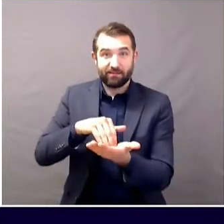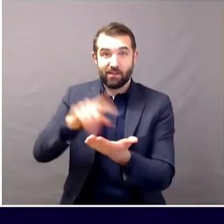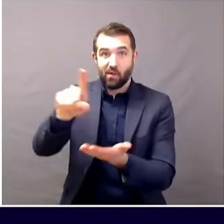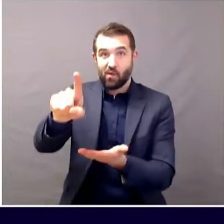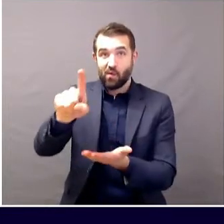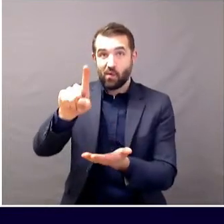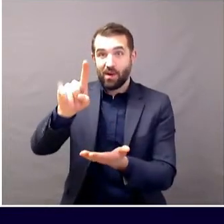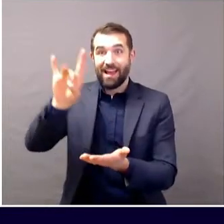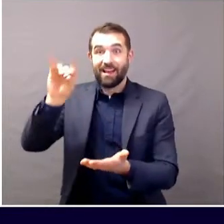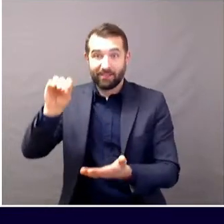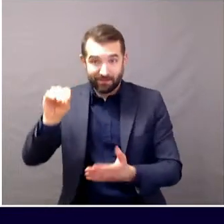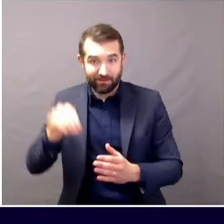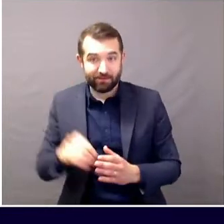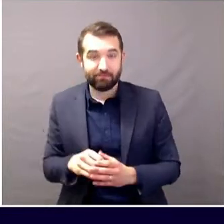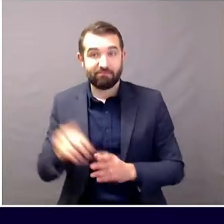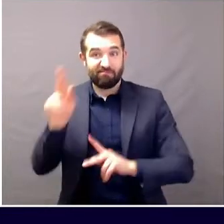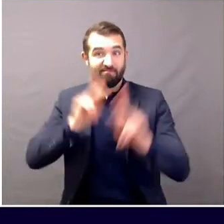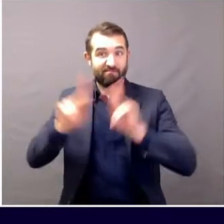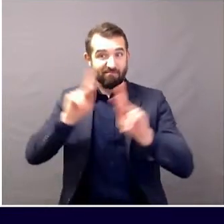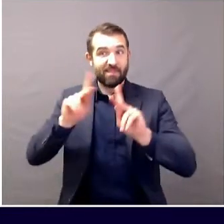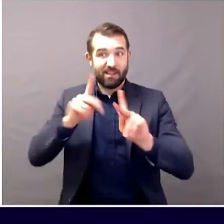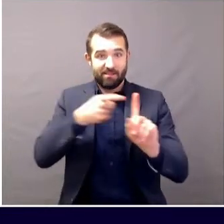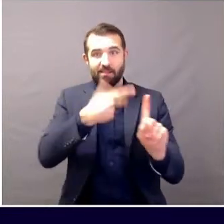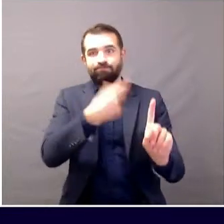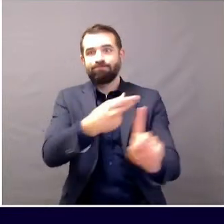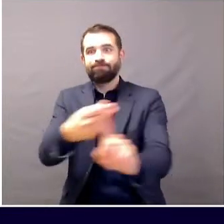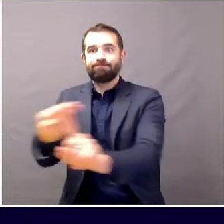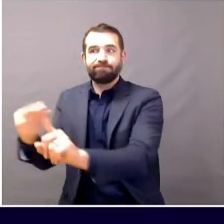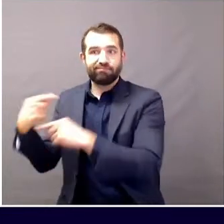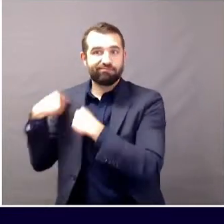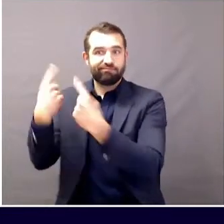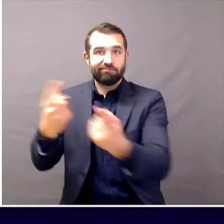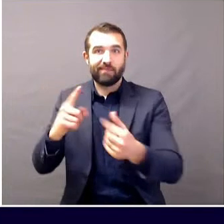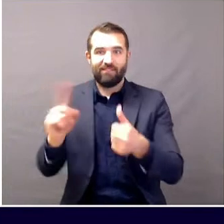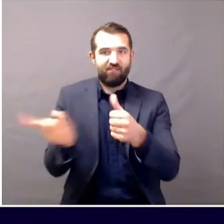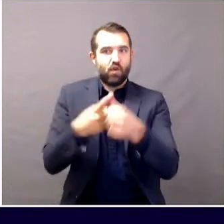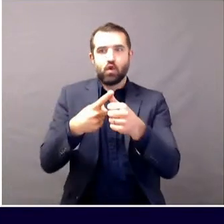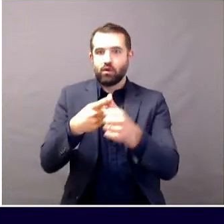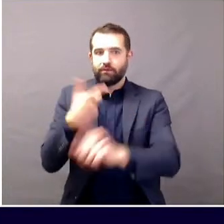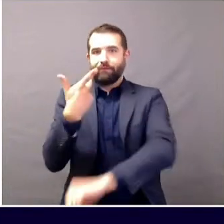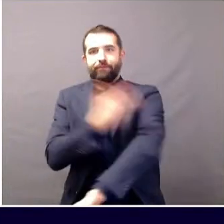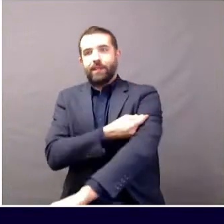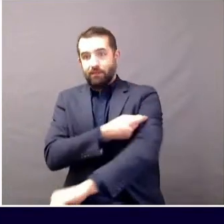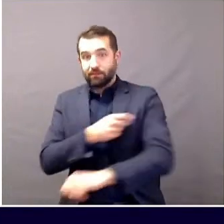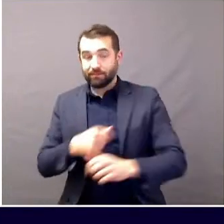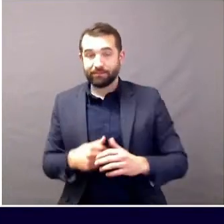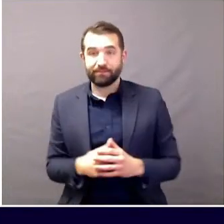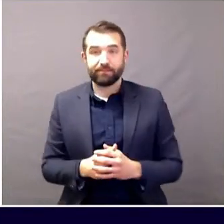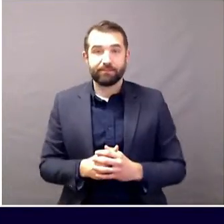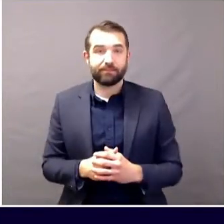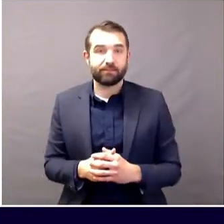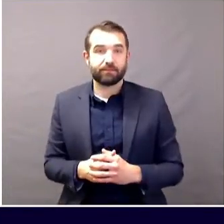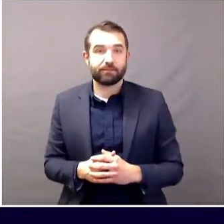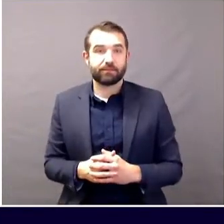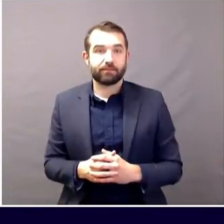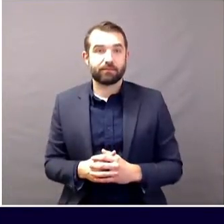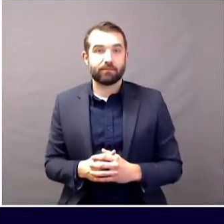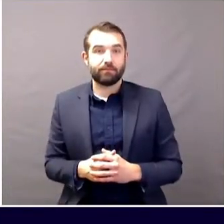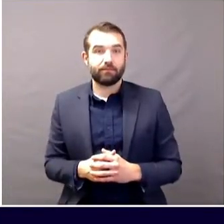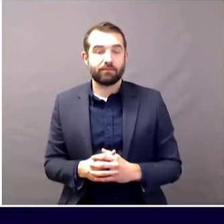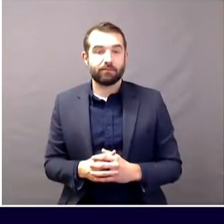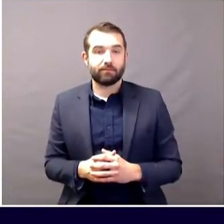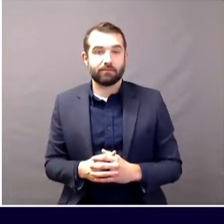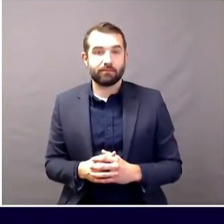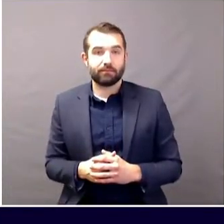17,180 Maine people who have received their first dose of COVID-19 vaccine. I'd like to take a second to talk about where